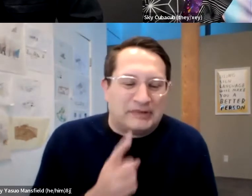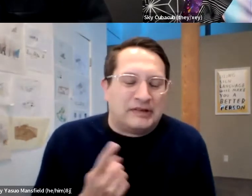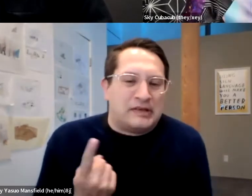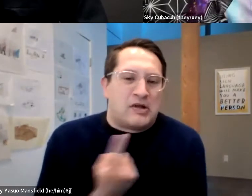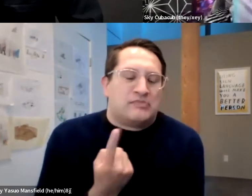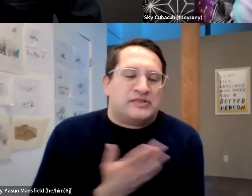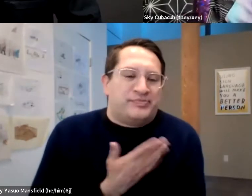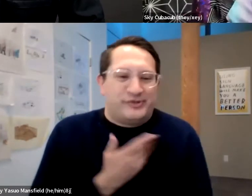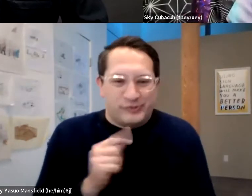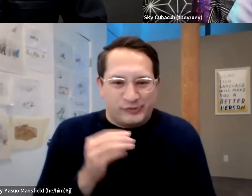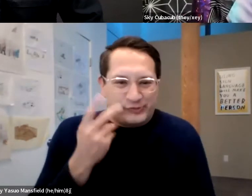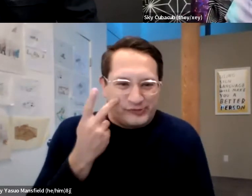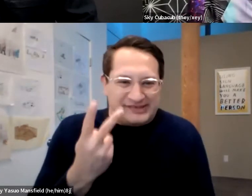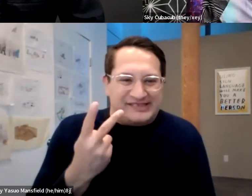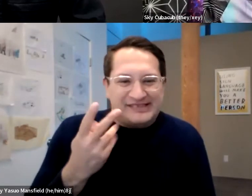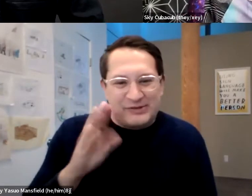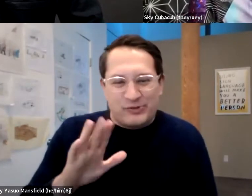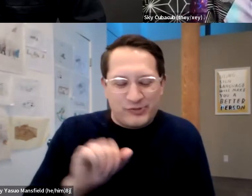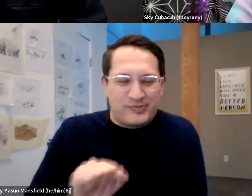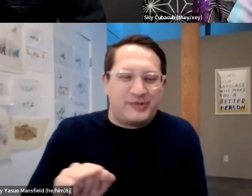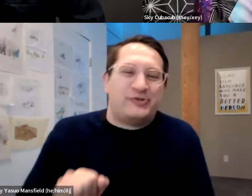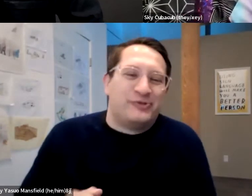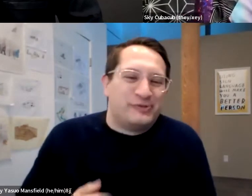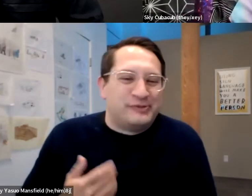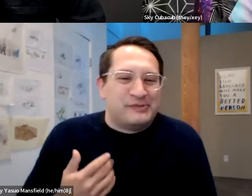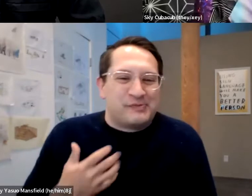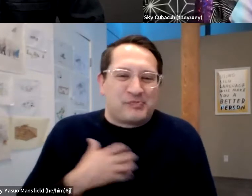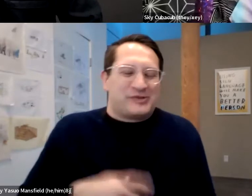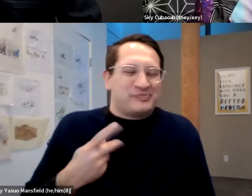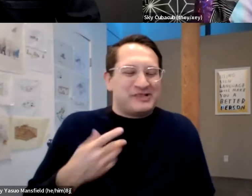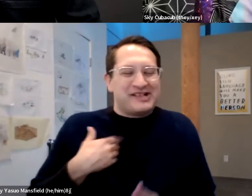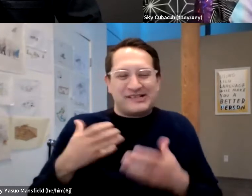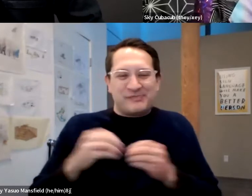Thank you so much, Sky. It's always great to see your work.